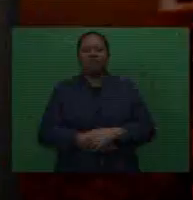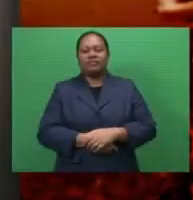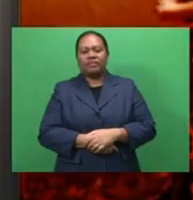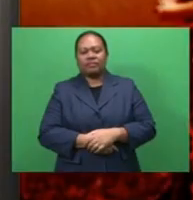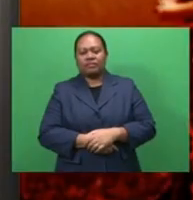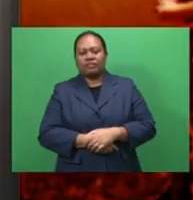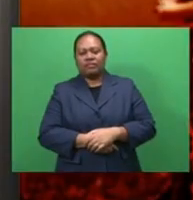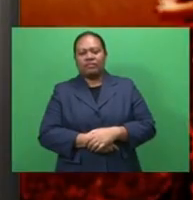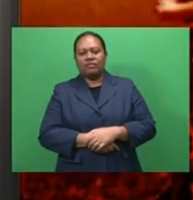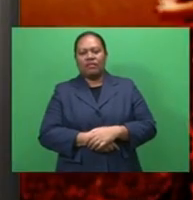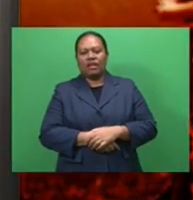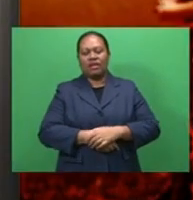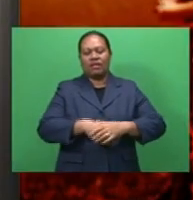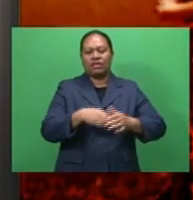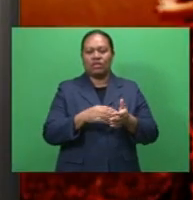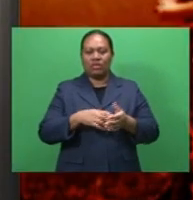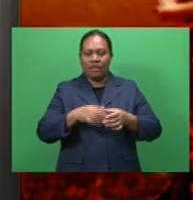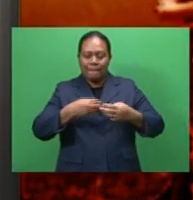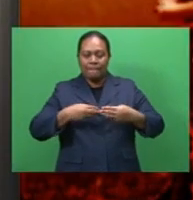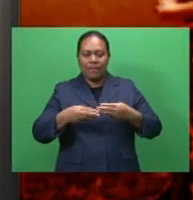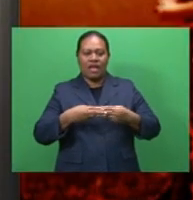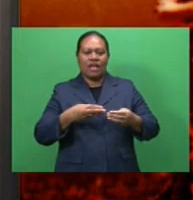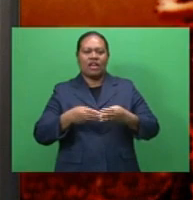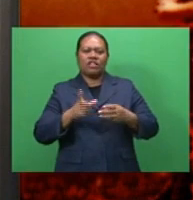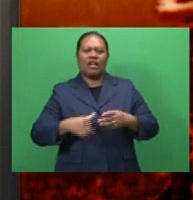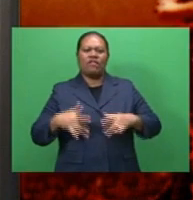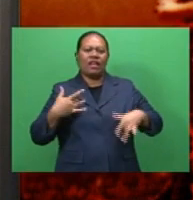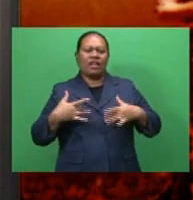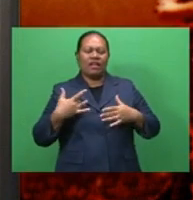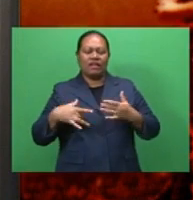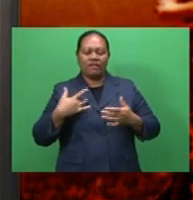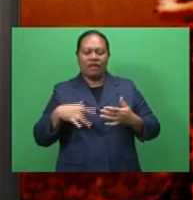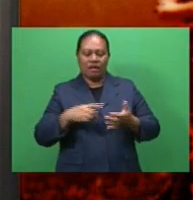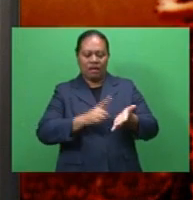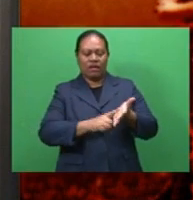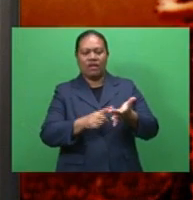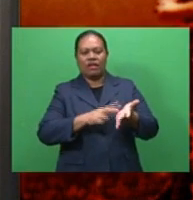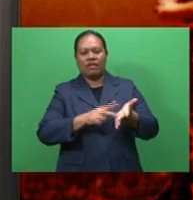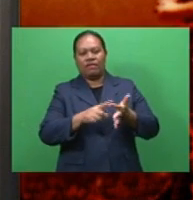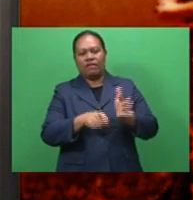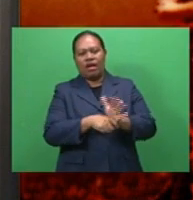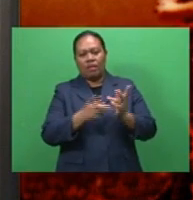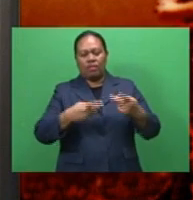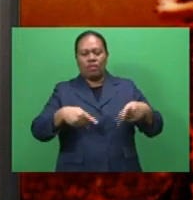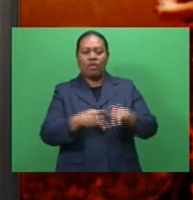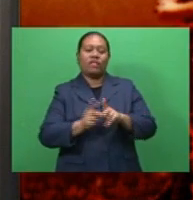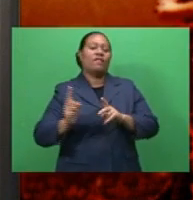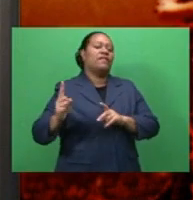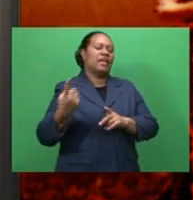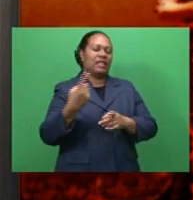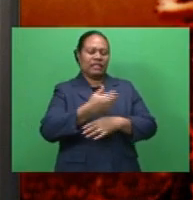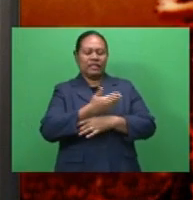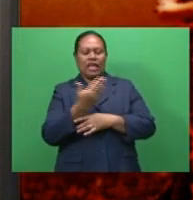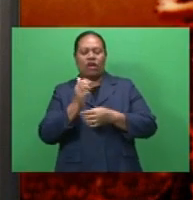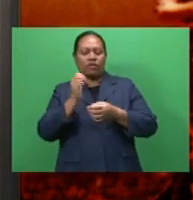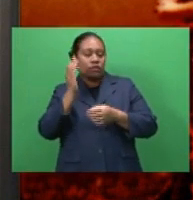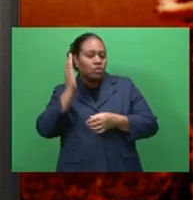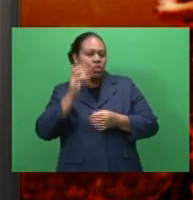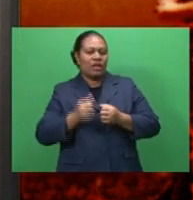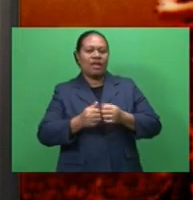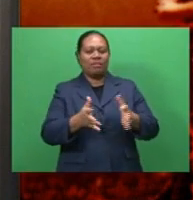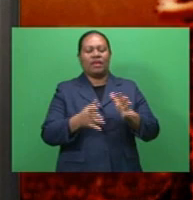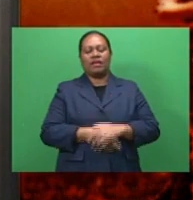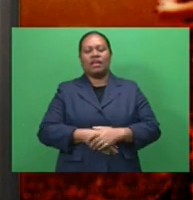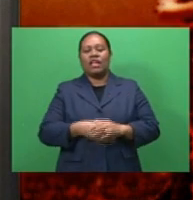altogether. Liverpool manager Jurgen Klopp has described his return to training like the first day of school. Premier League clubs